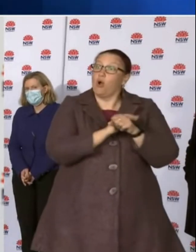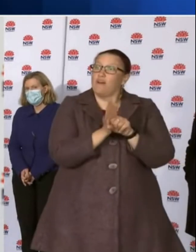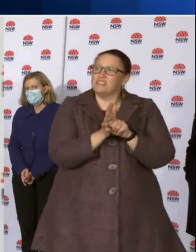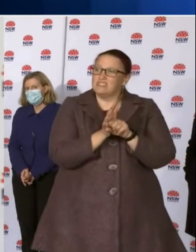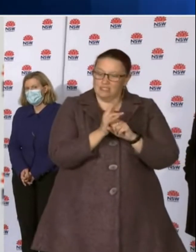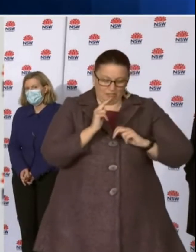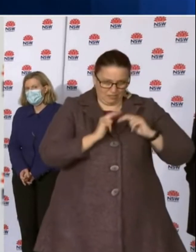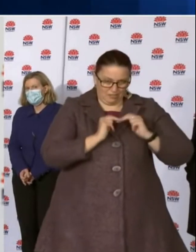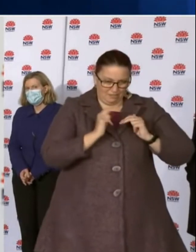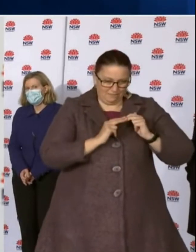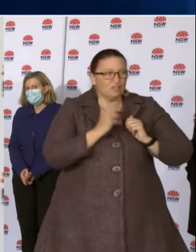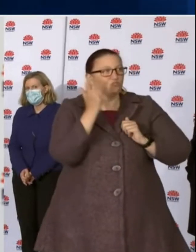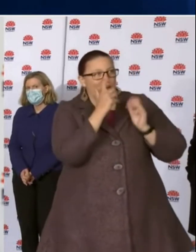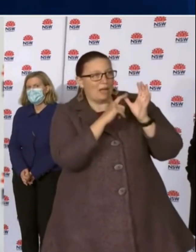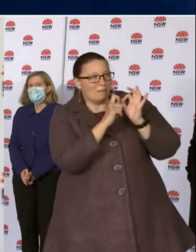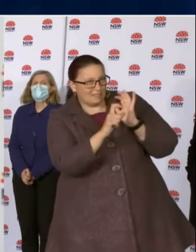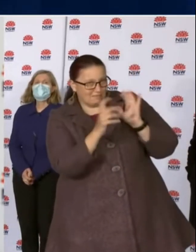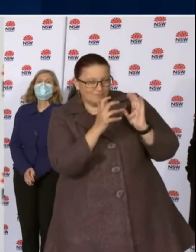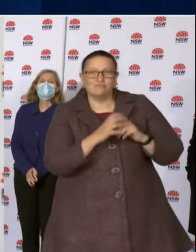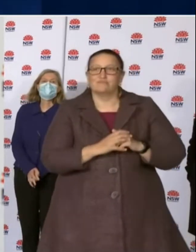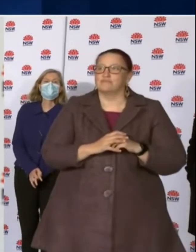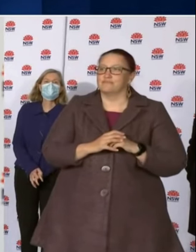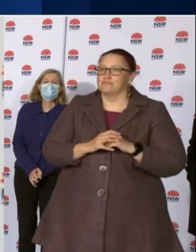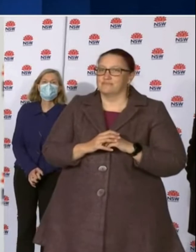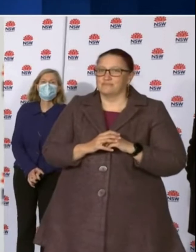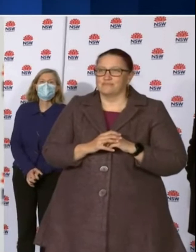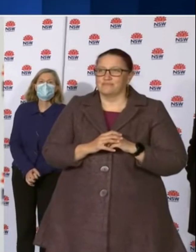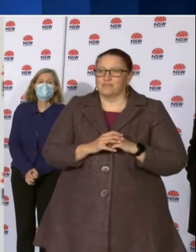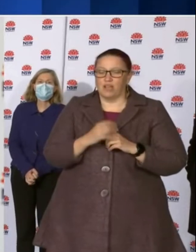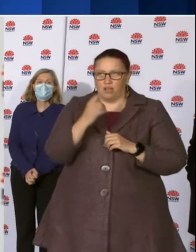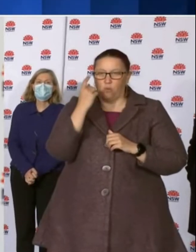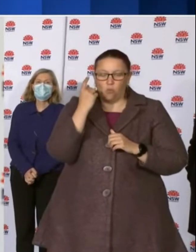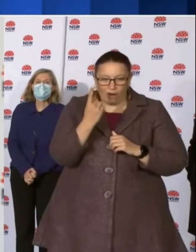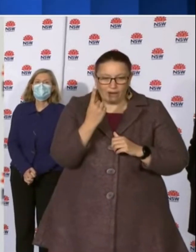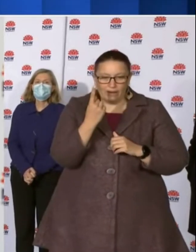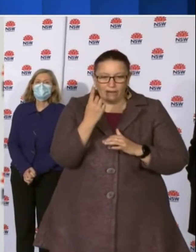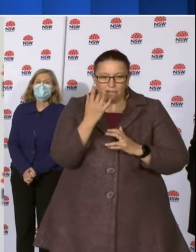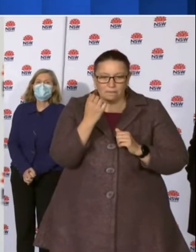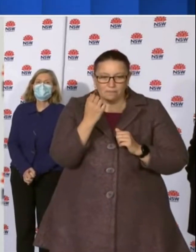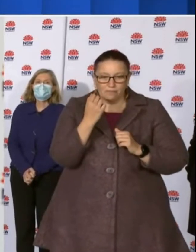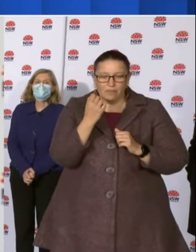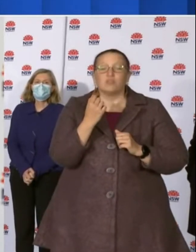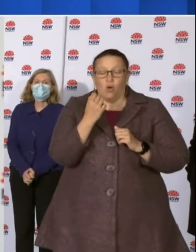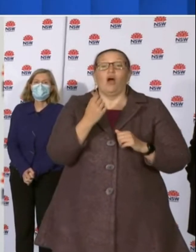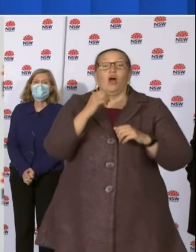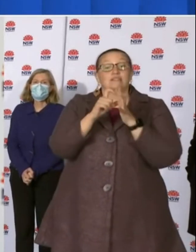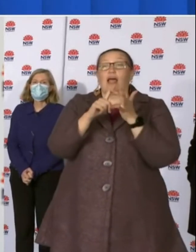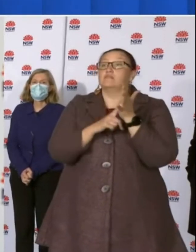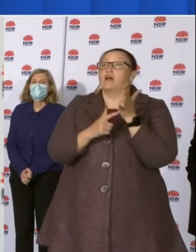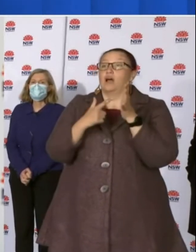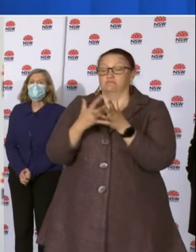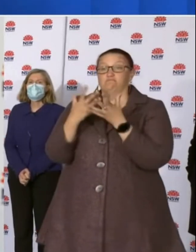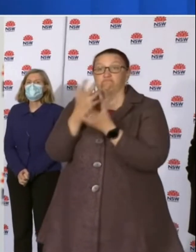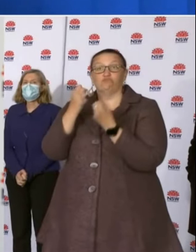to ABC, to the previous situation, the previous variety of the virus. So it doesn't